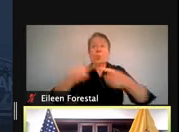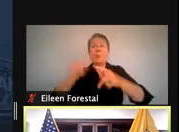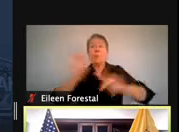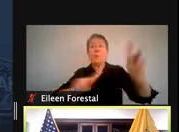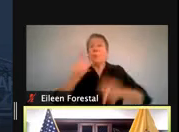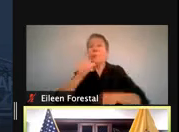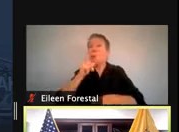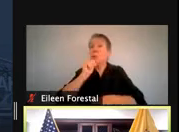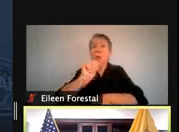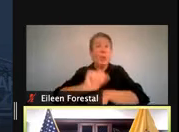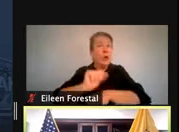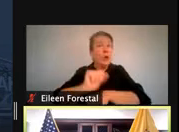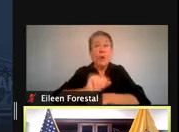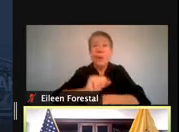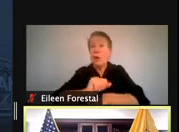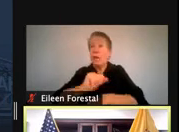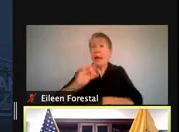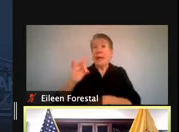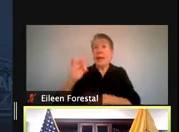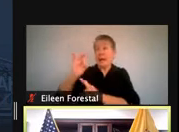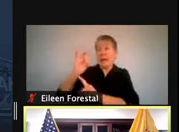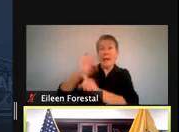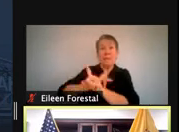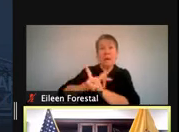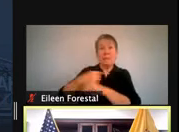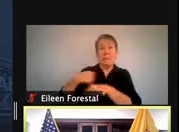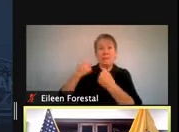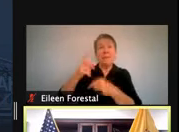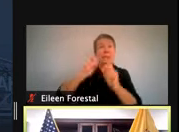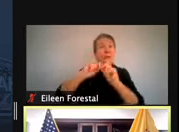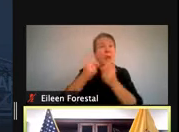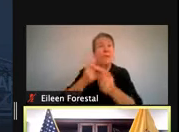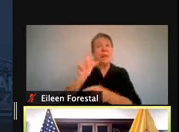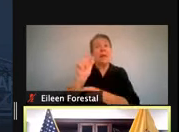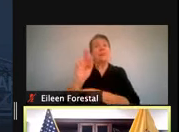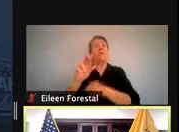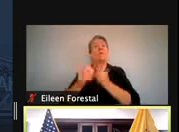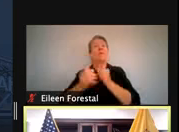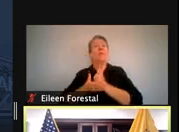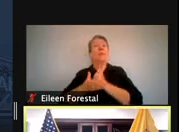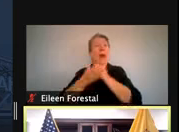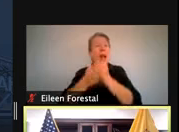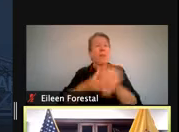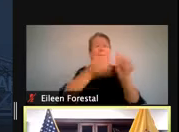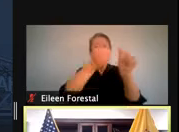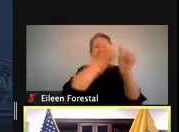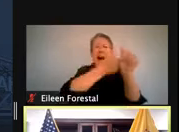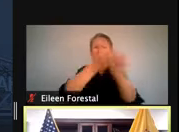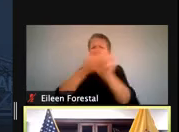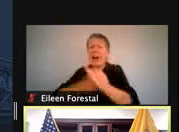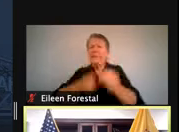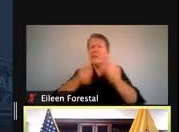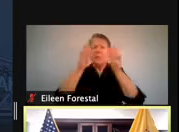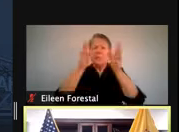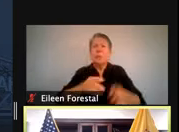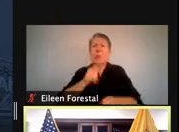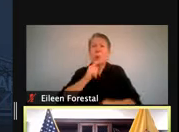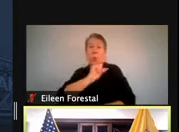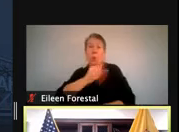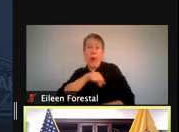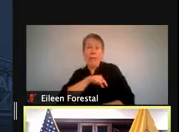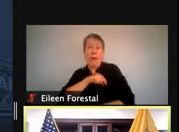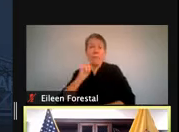been tremendous in their efforts to help every eligible worker and family. And as always, I thank Commissioner Rob Sarangelo and his team for